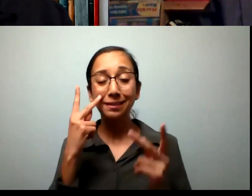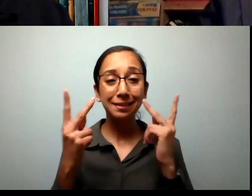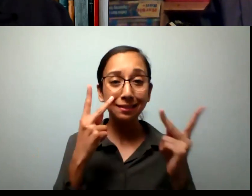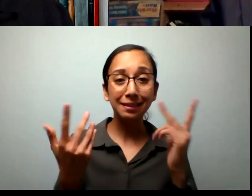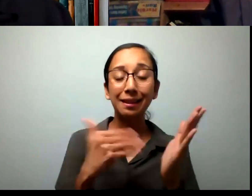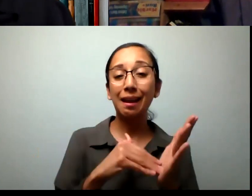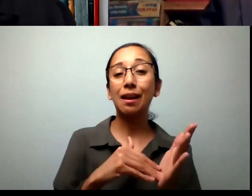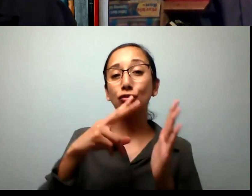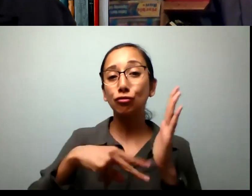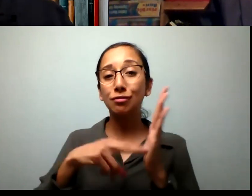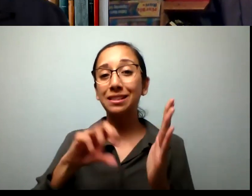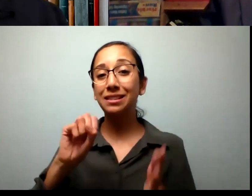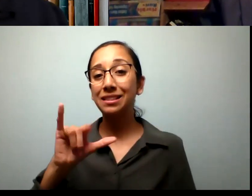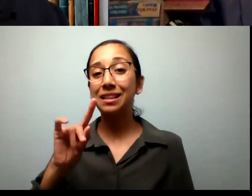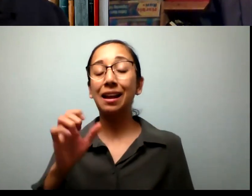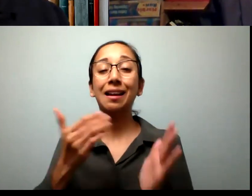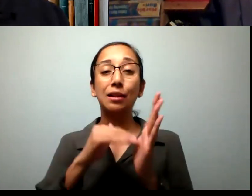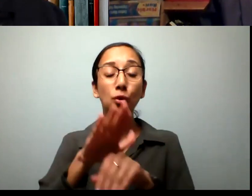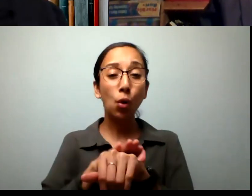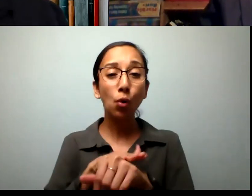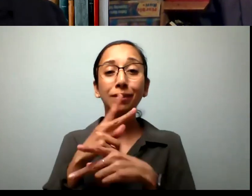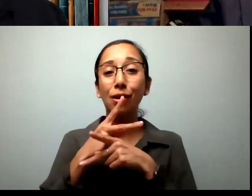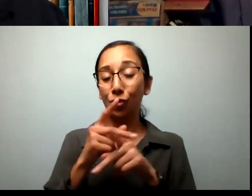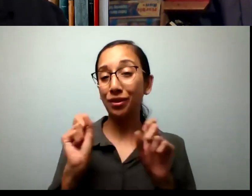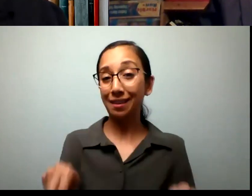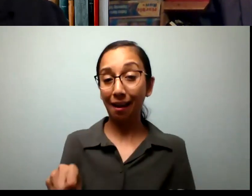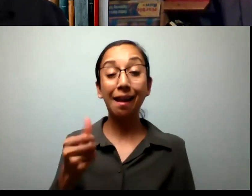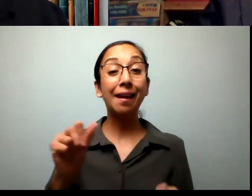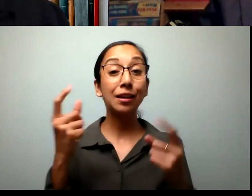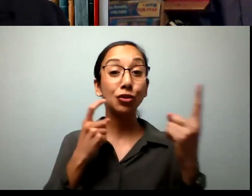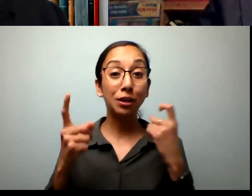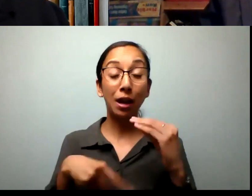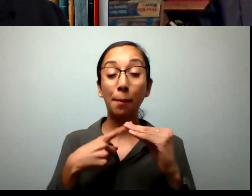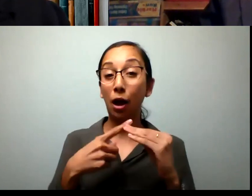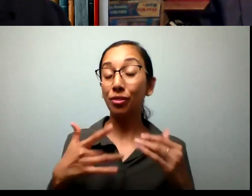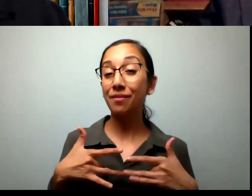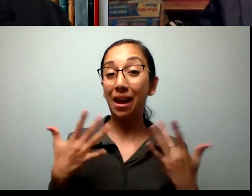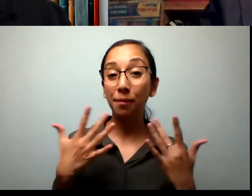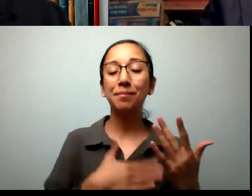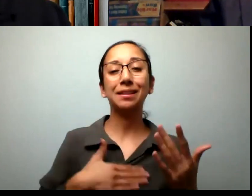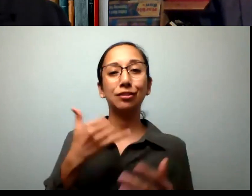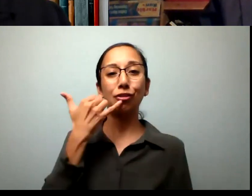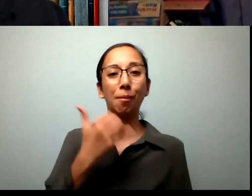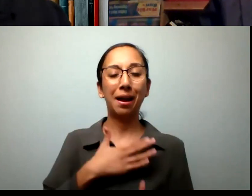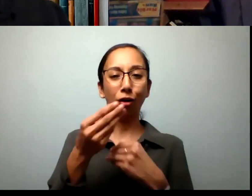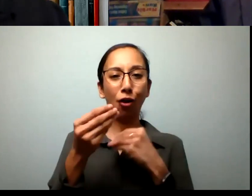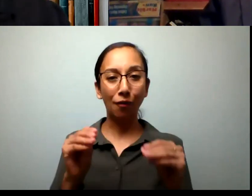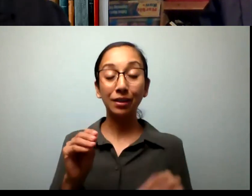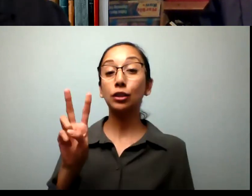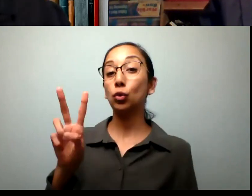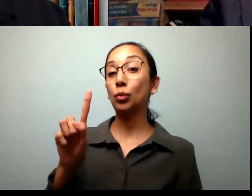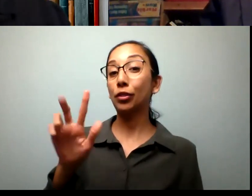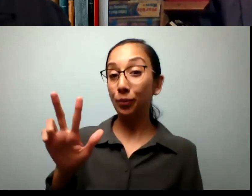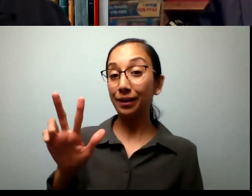the slides very slowly and very carefully. Any questions about the event, please call my office,